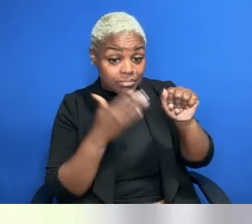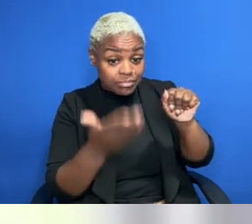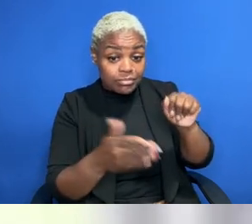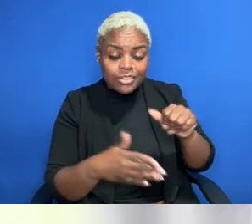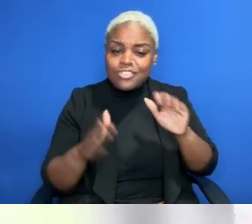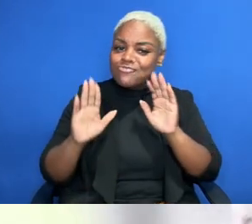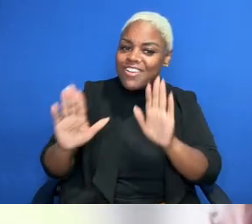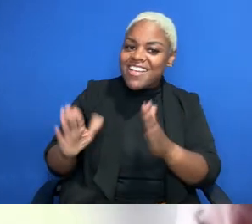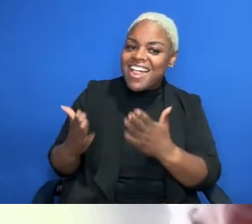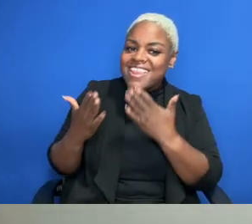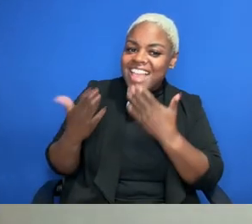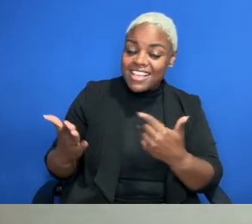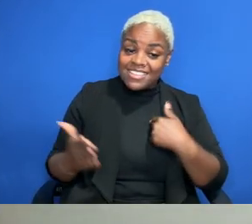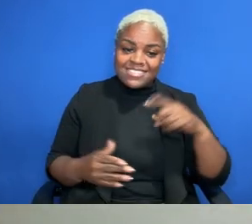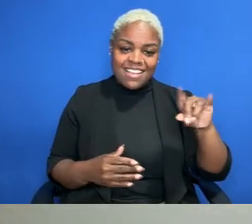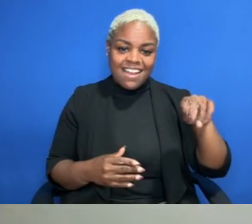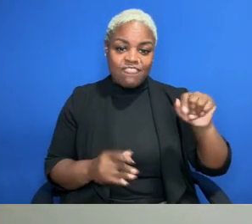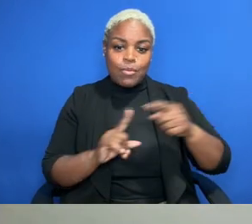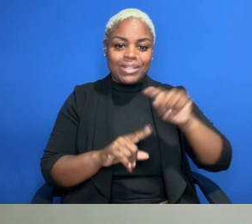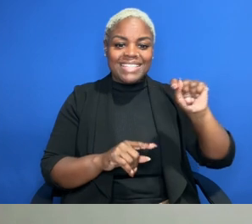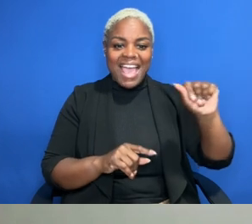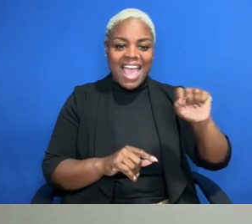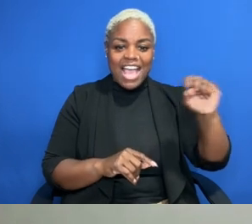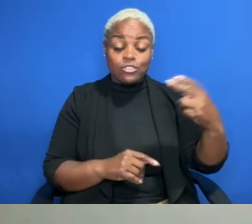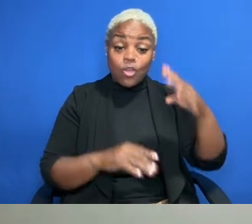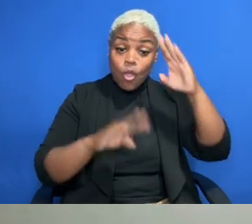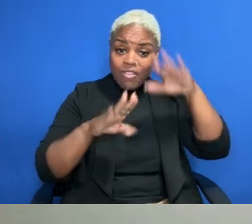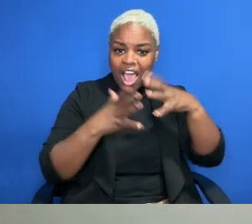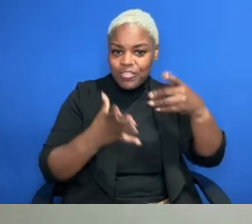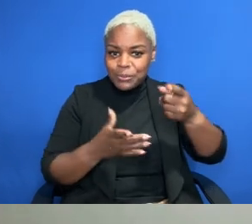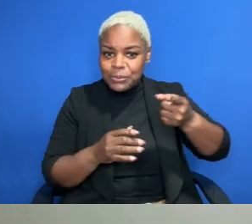Dina. Great, thank you. I'm